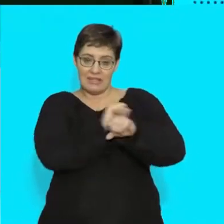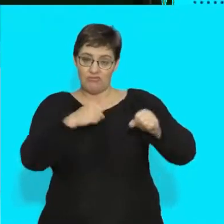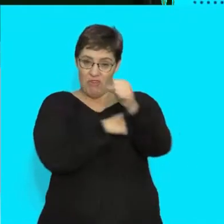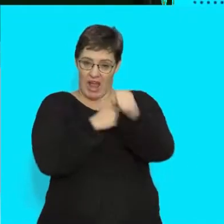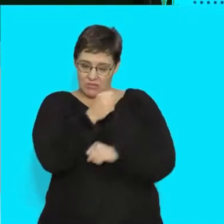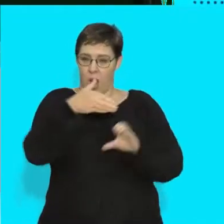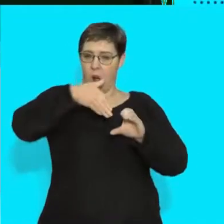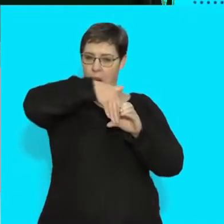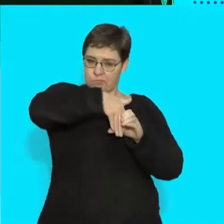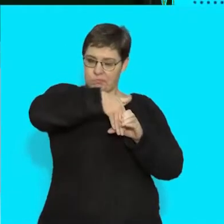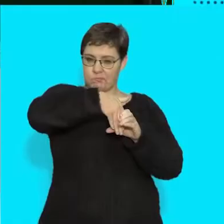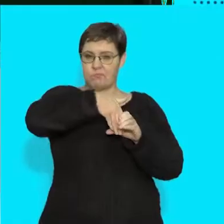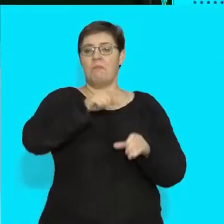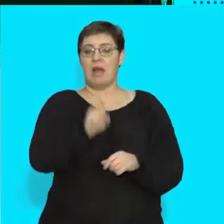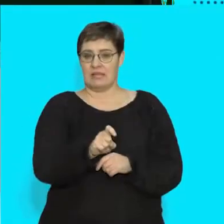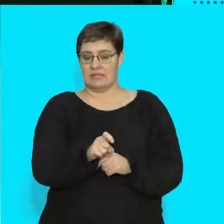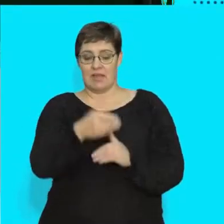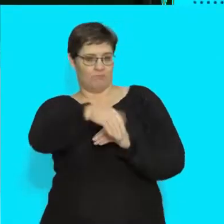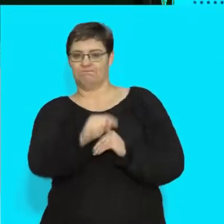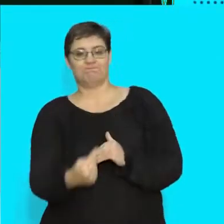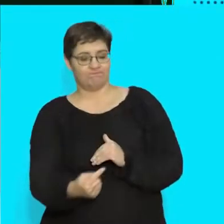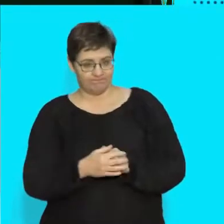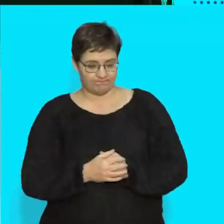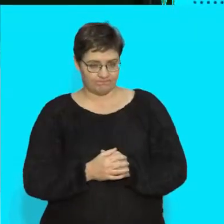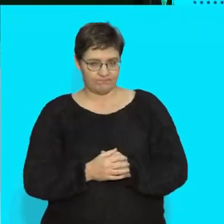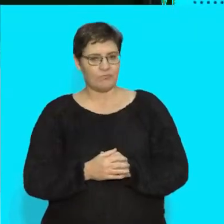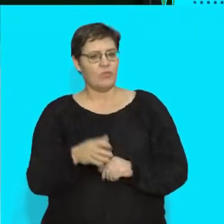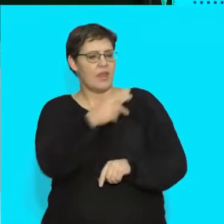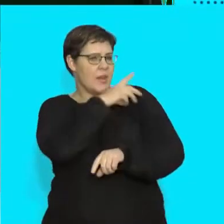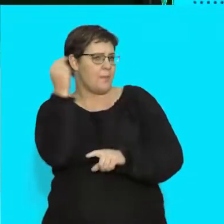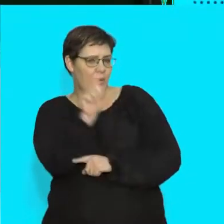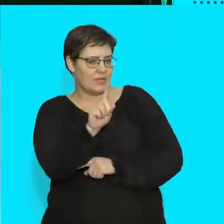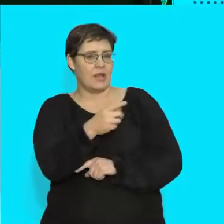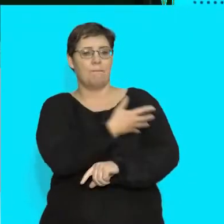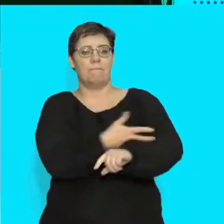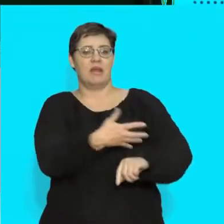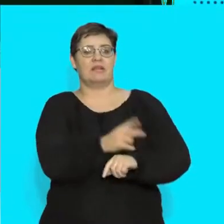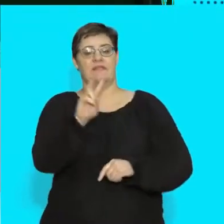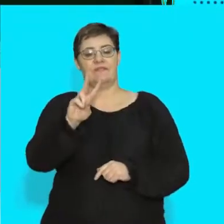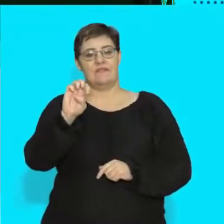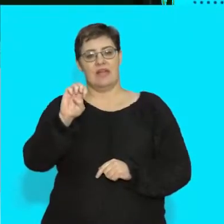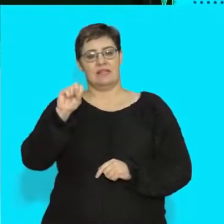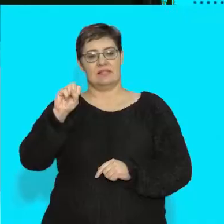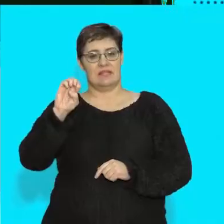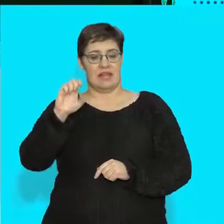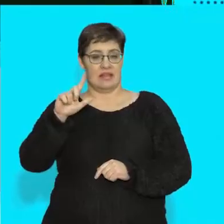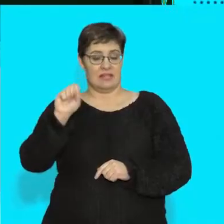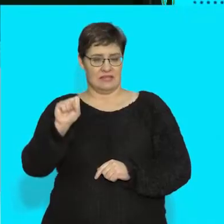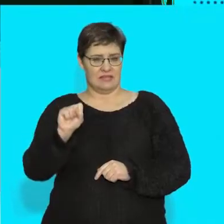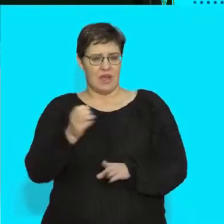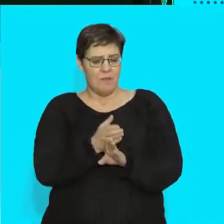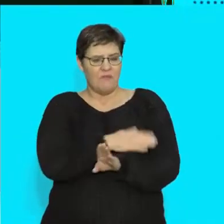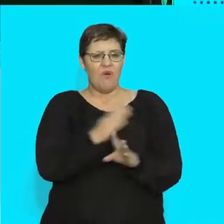structures that we call blood vessels, all right? And we looked at, just before the break, we looked at what a blood vessel,